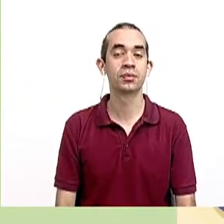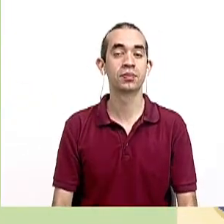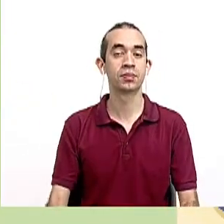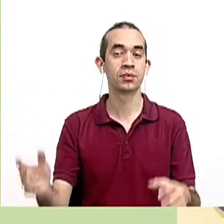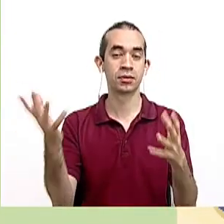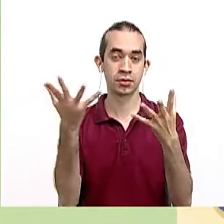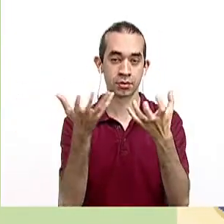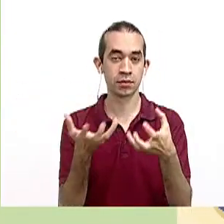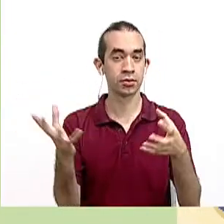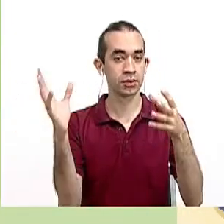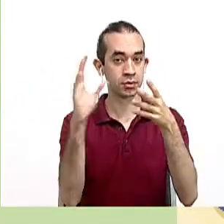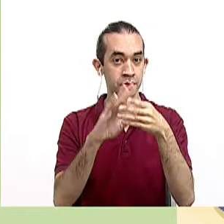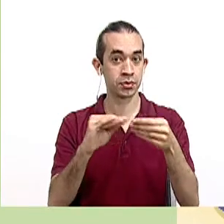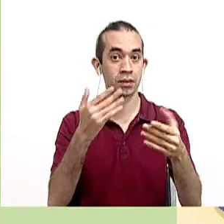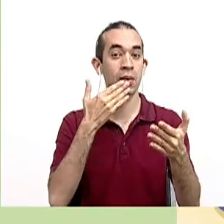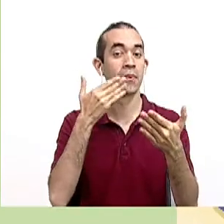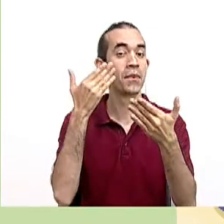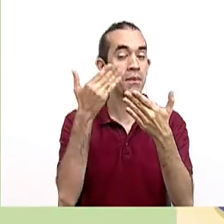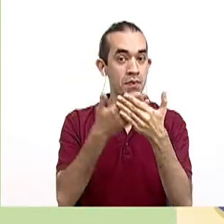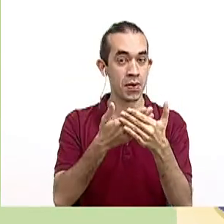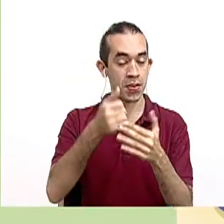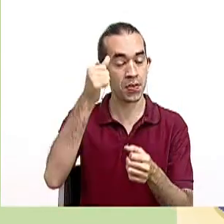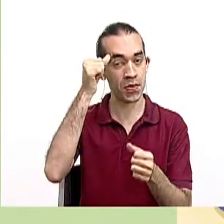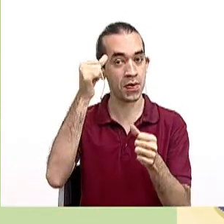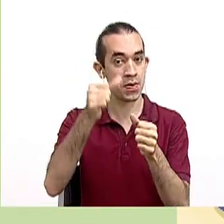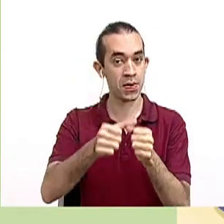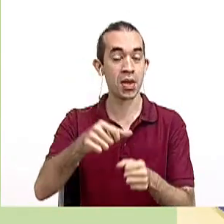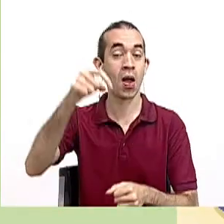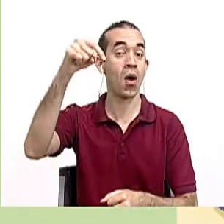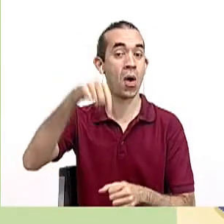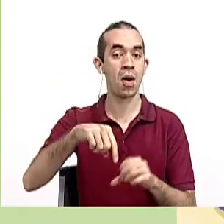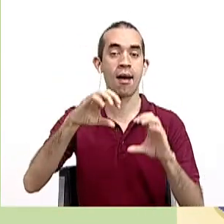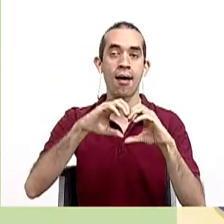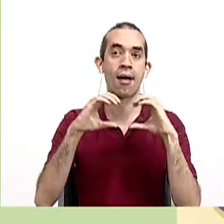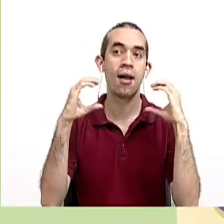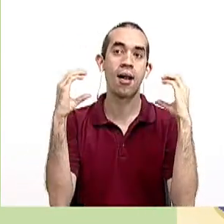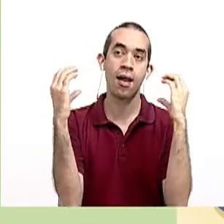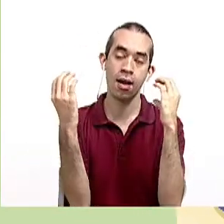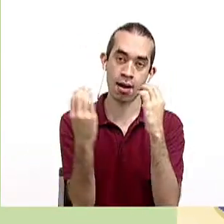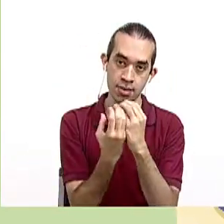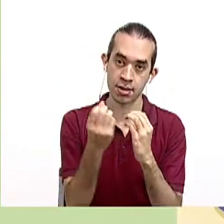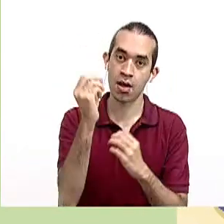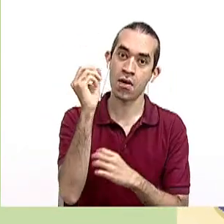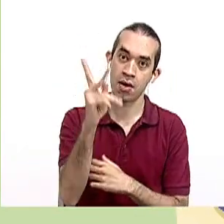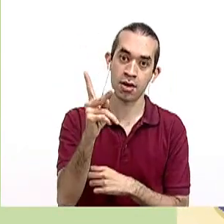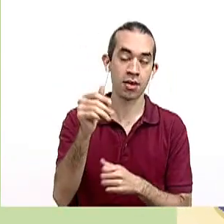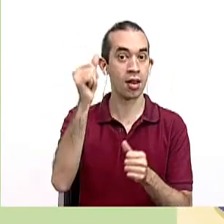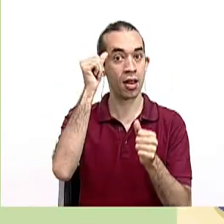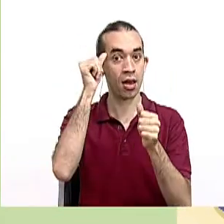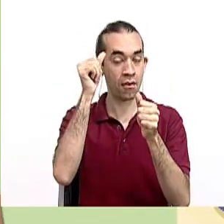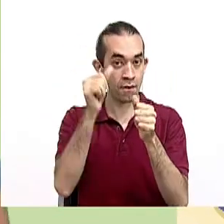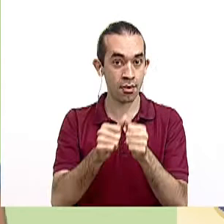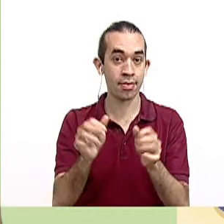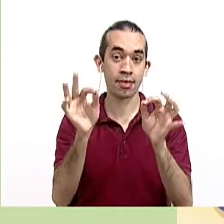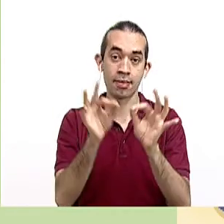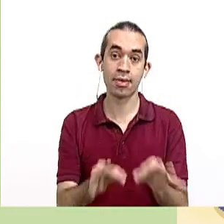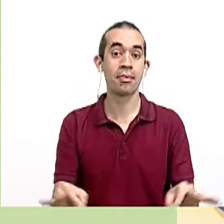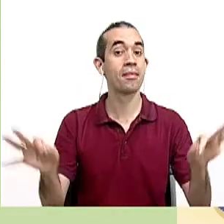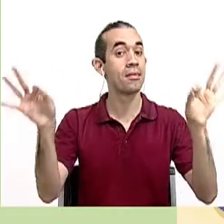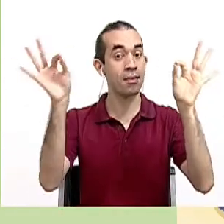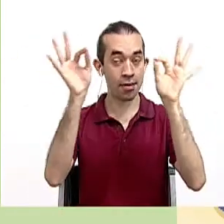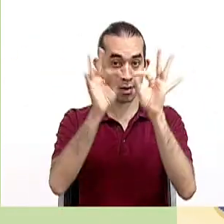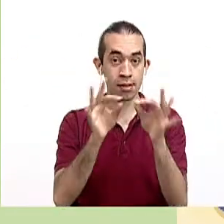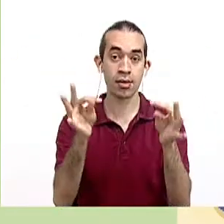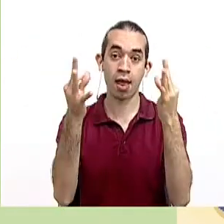you some very good reminders for today's class, okay? Remember that it's important, try